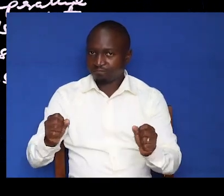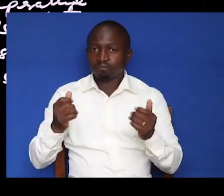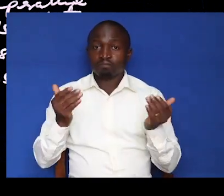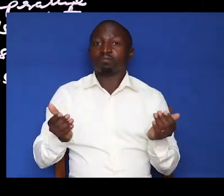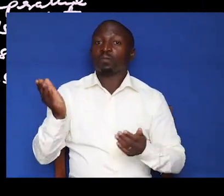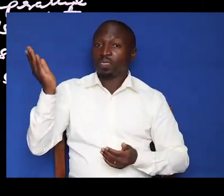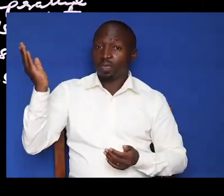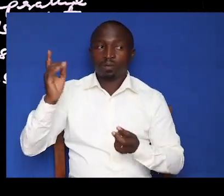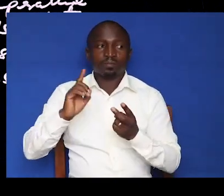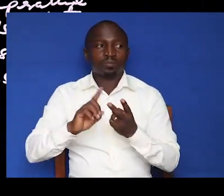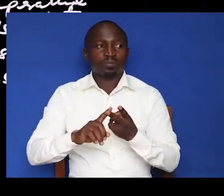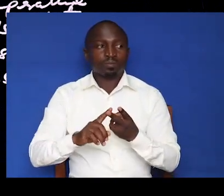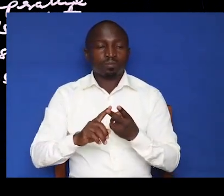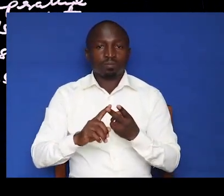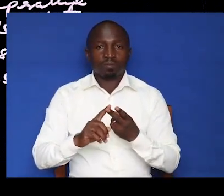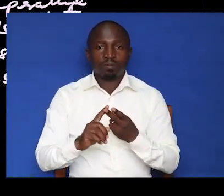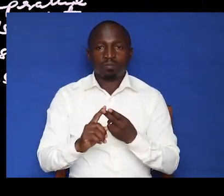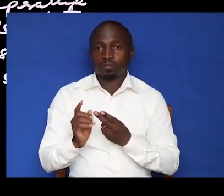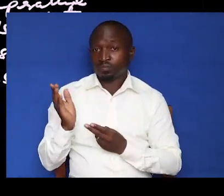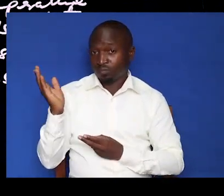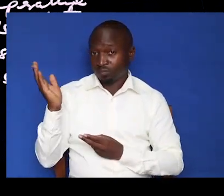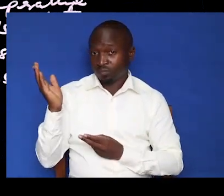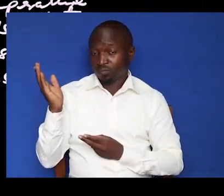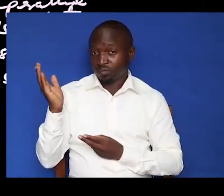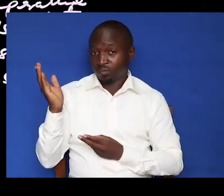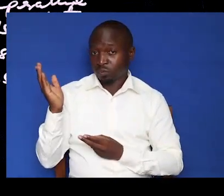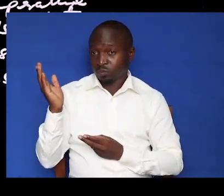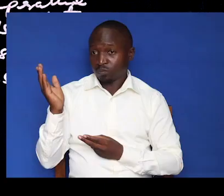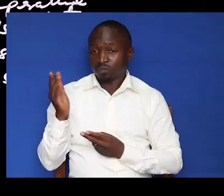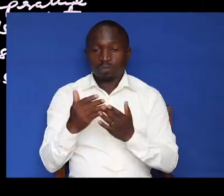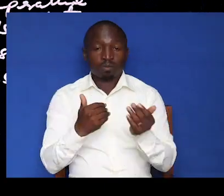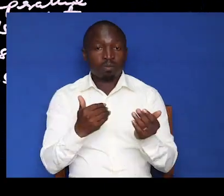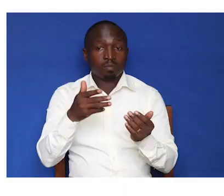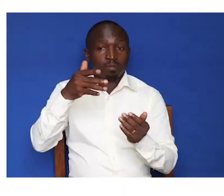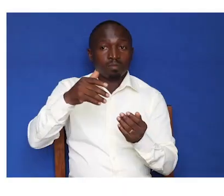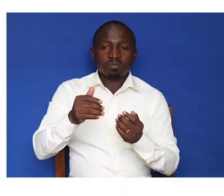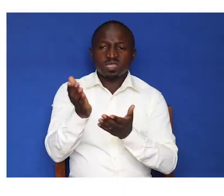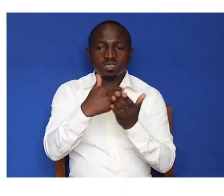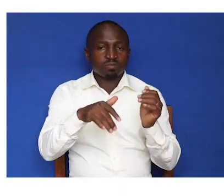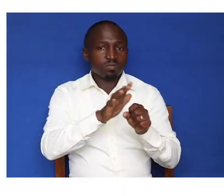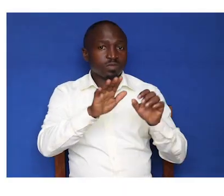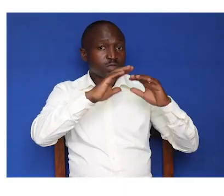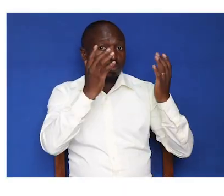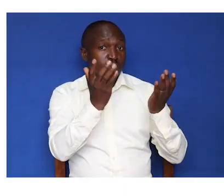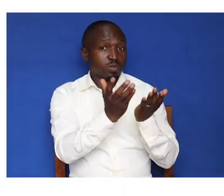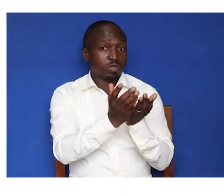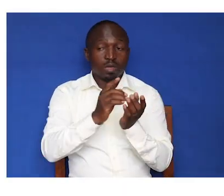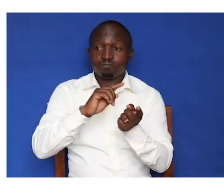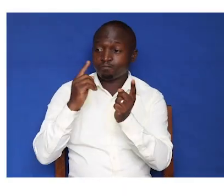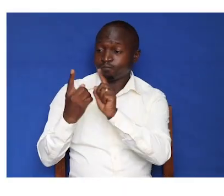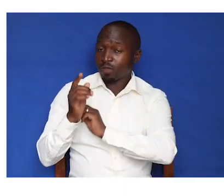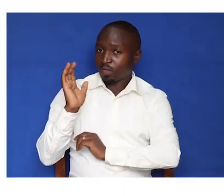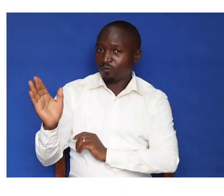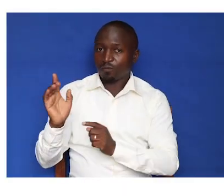Here we have reflection by numerous ocean currents in the world. 1,